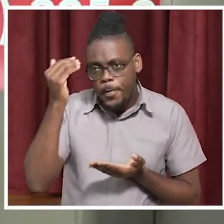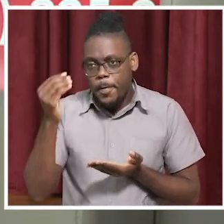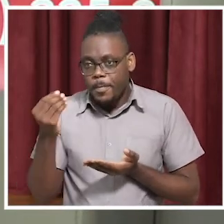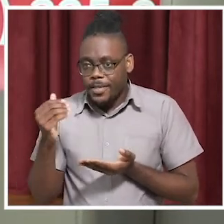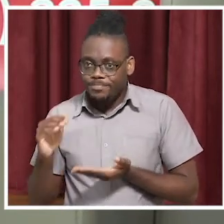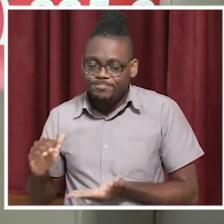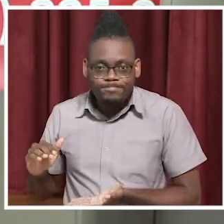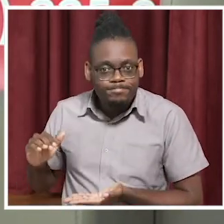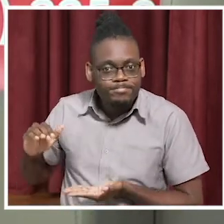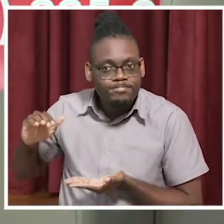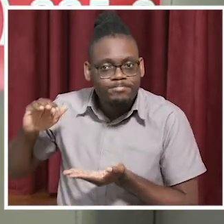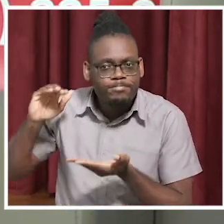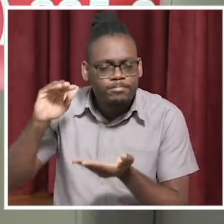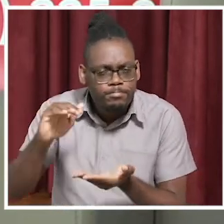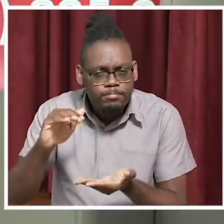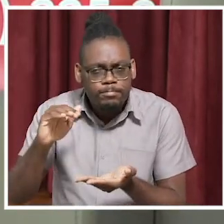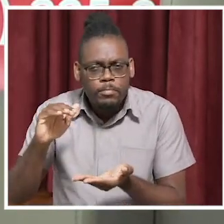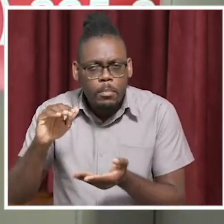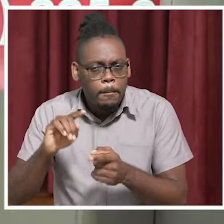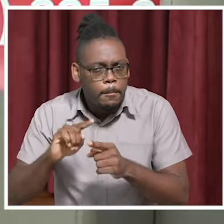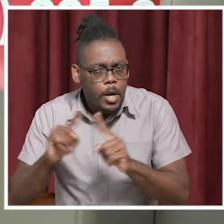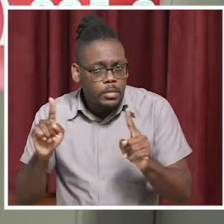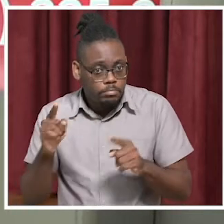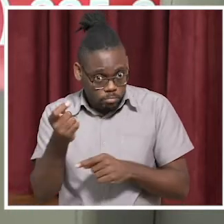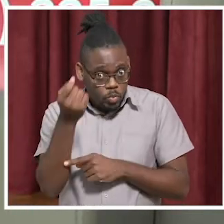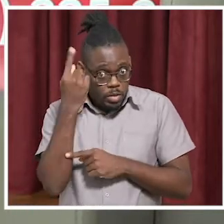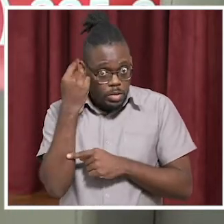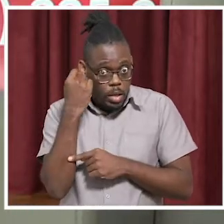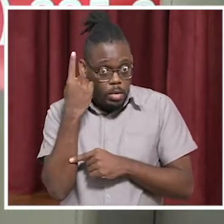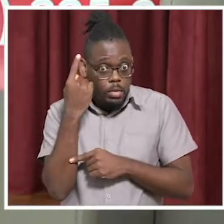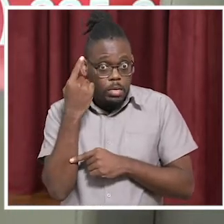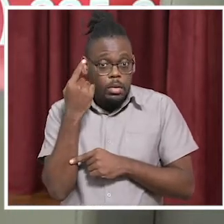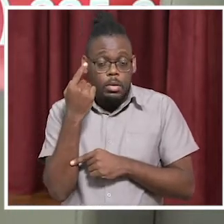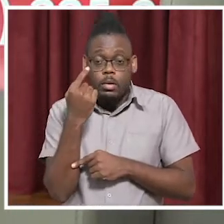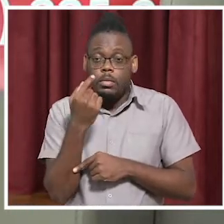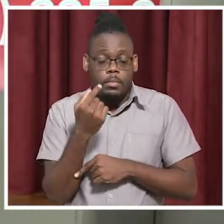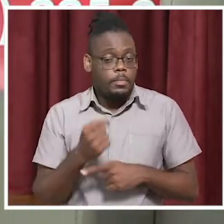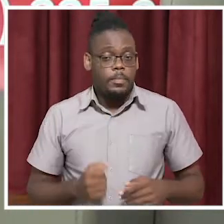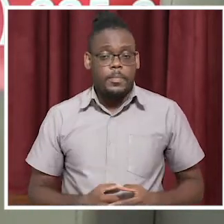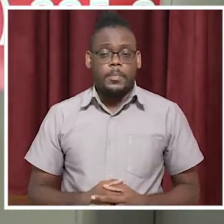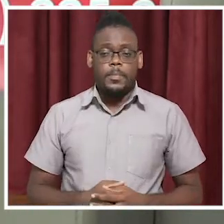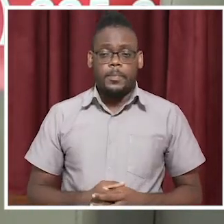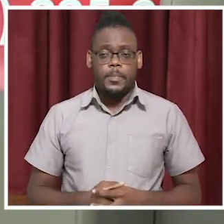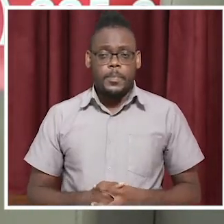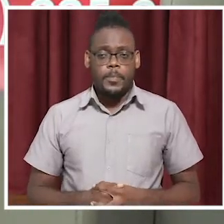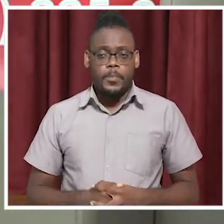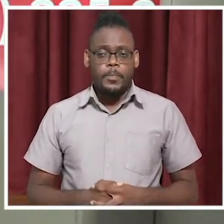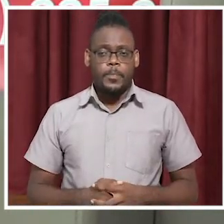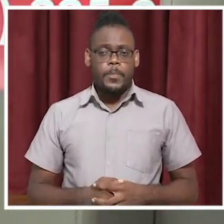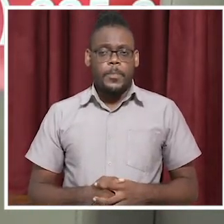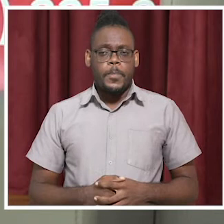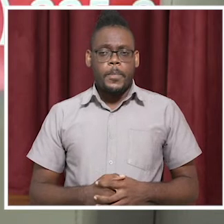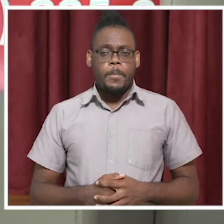of the key elements is figuring out whether the person can then, at the time that they've received the grant, can they afford to